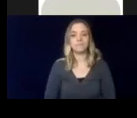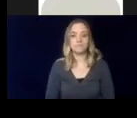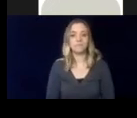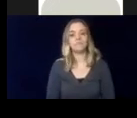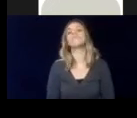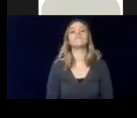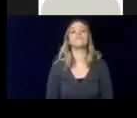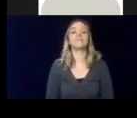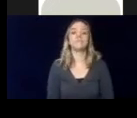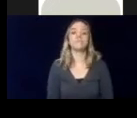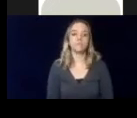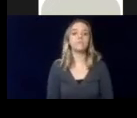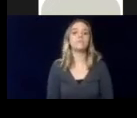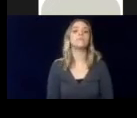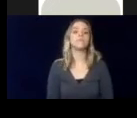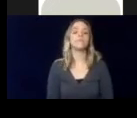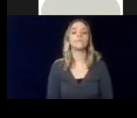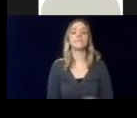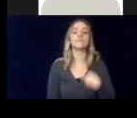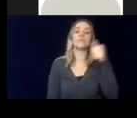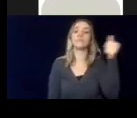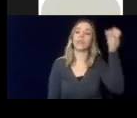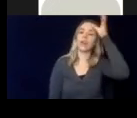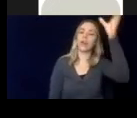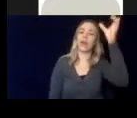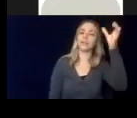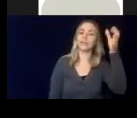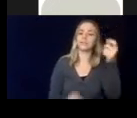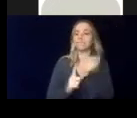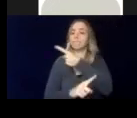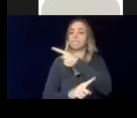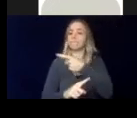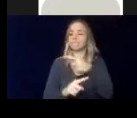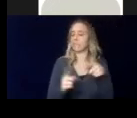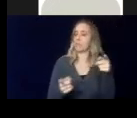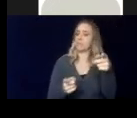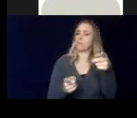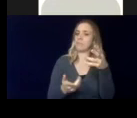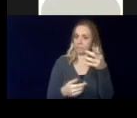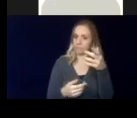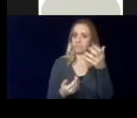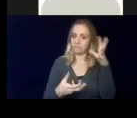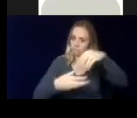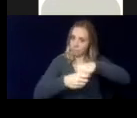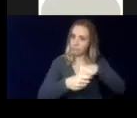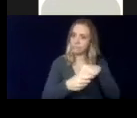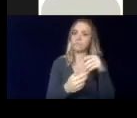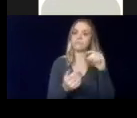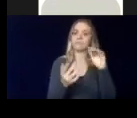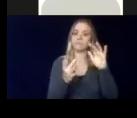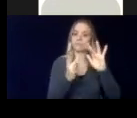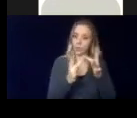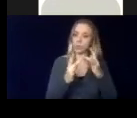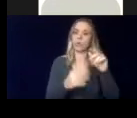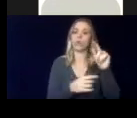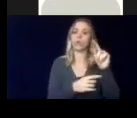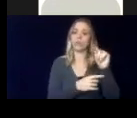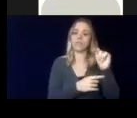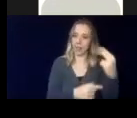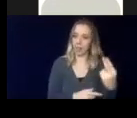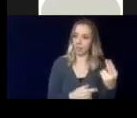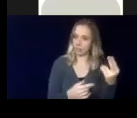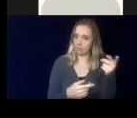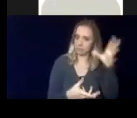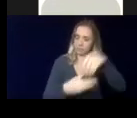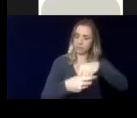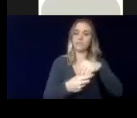The other concept that often is not really thought of as being part of the virtual or telehealth is that engaging